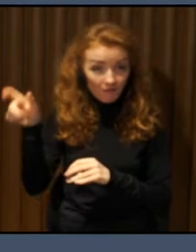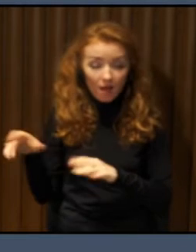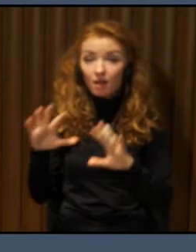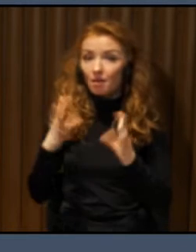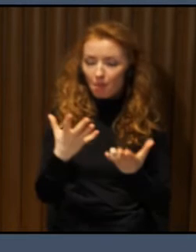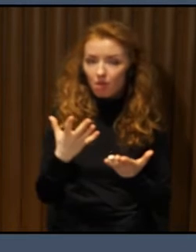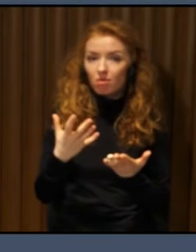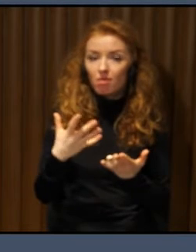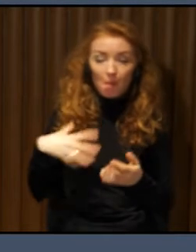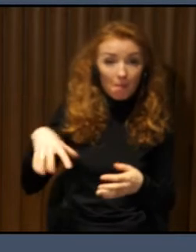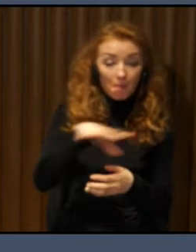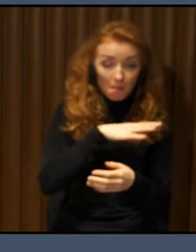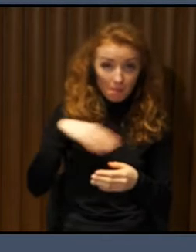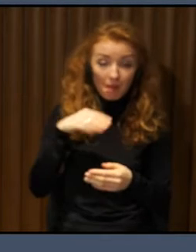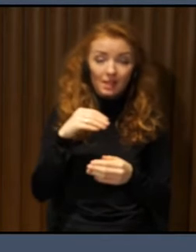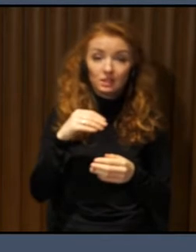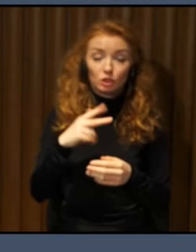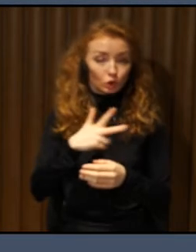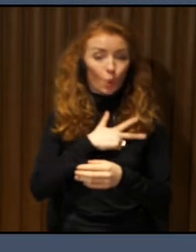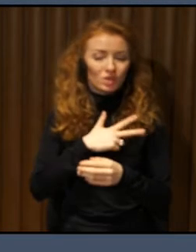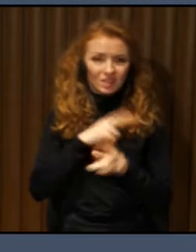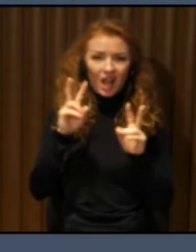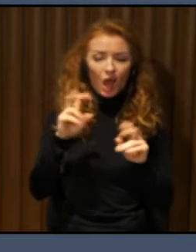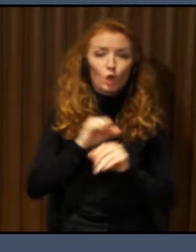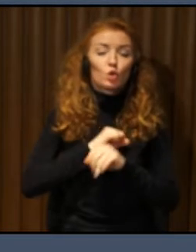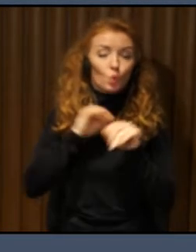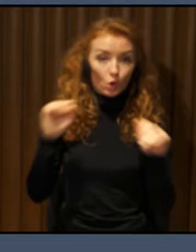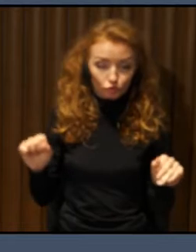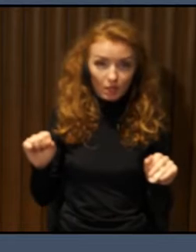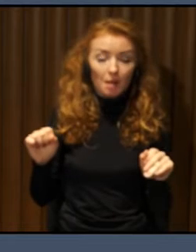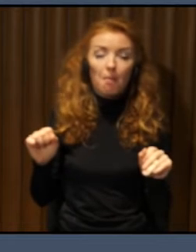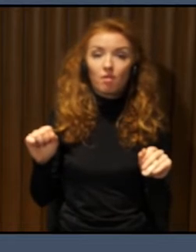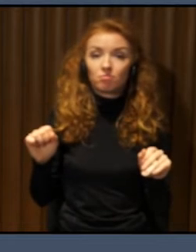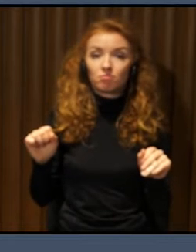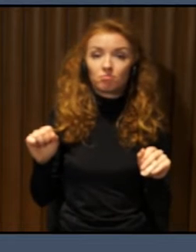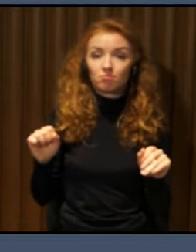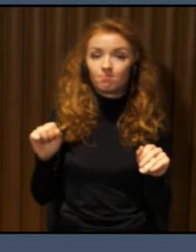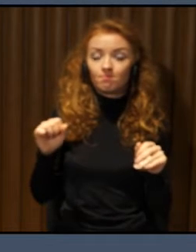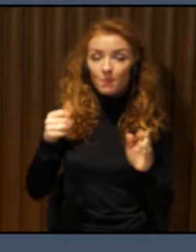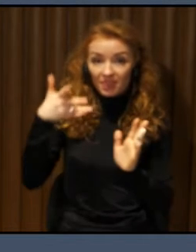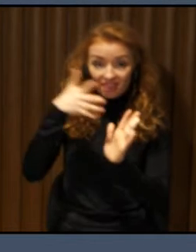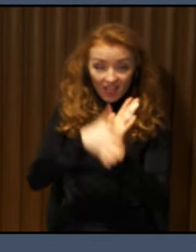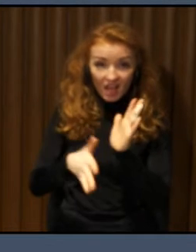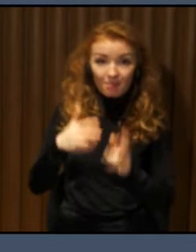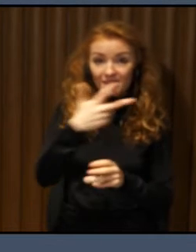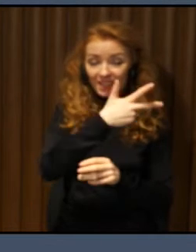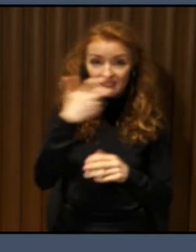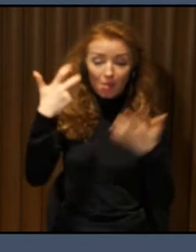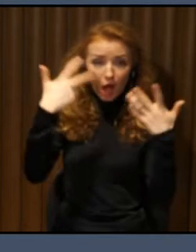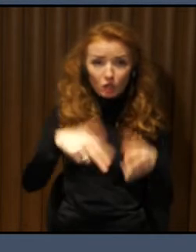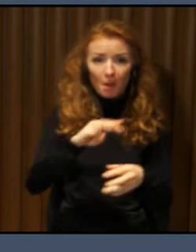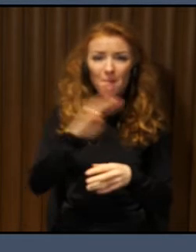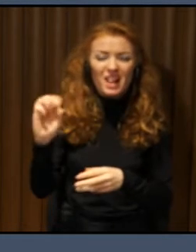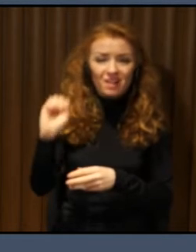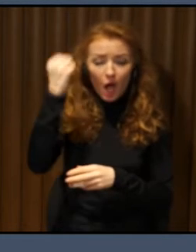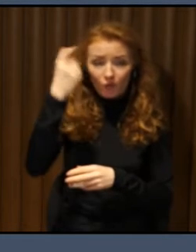net. And that encompasses about 300,000 services as far as we can see. So that is many groups providing many different services in many different